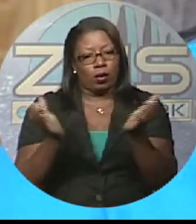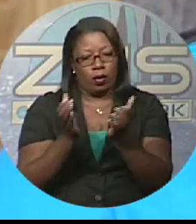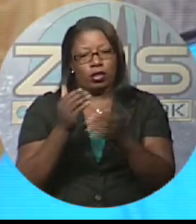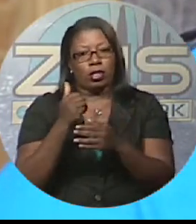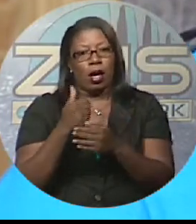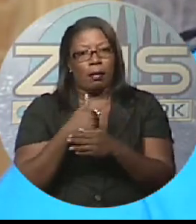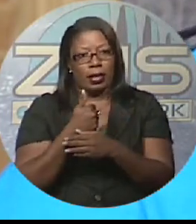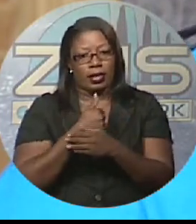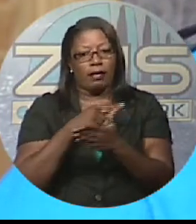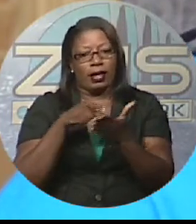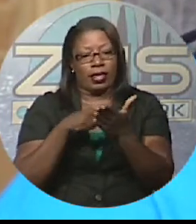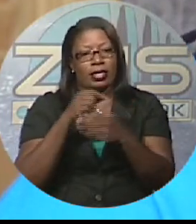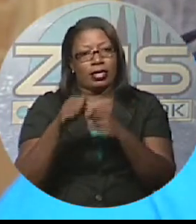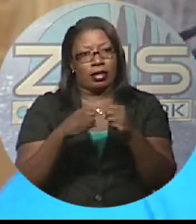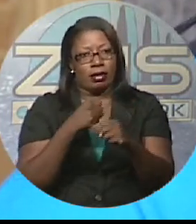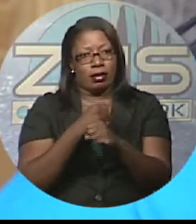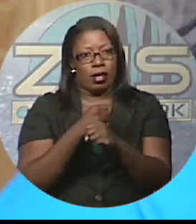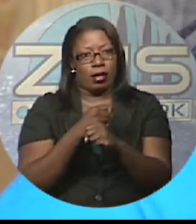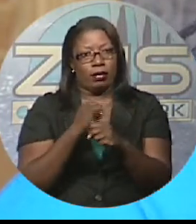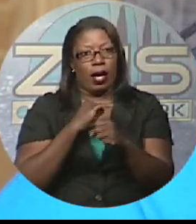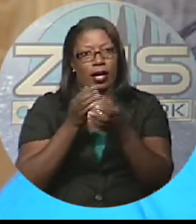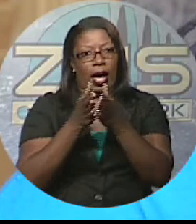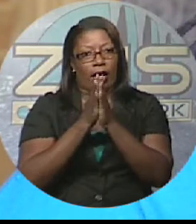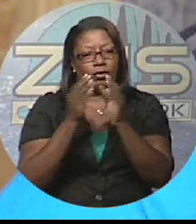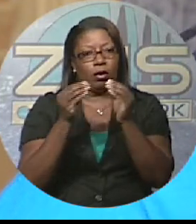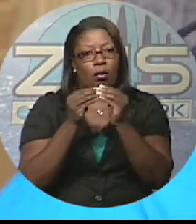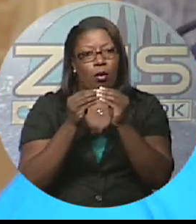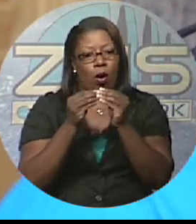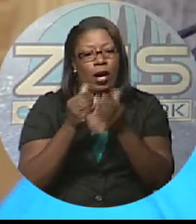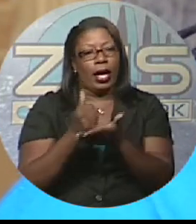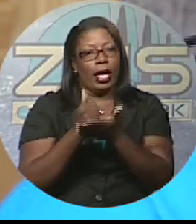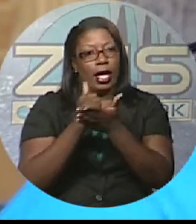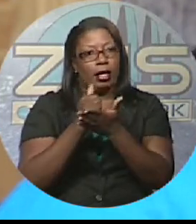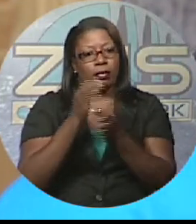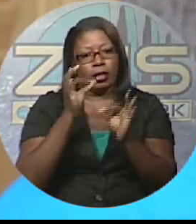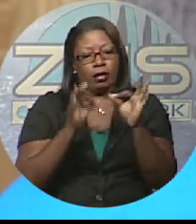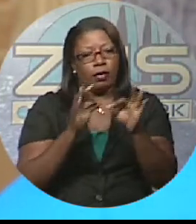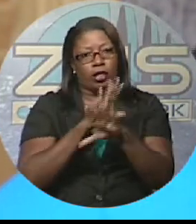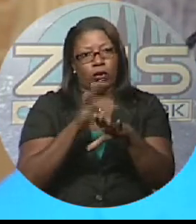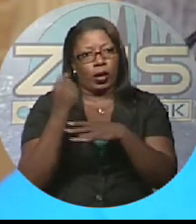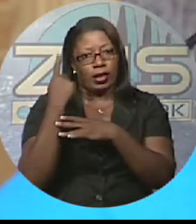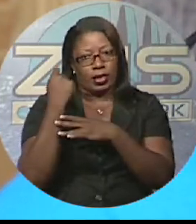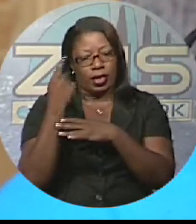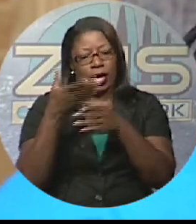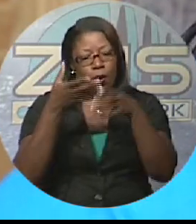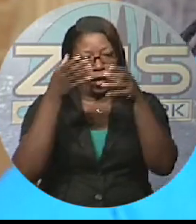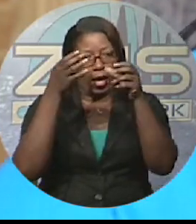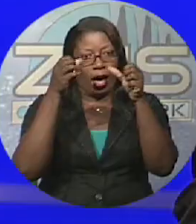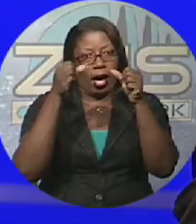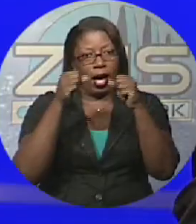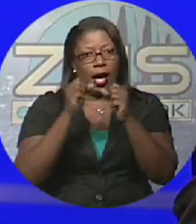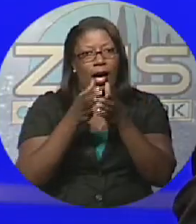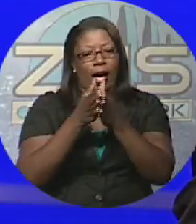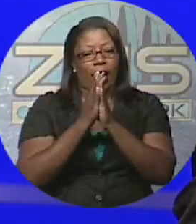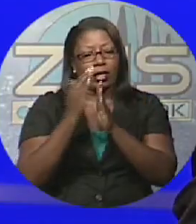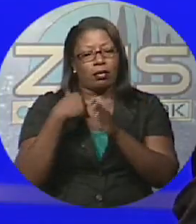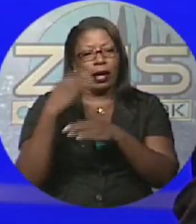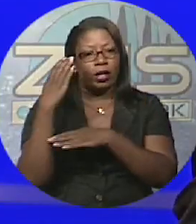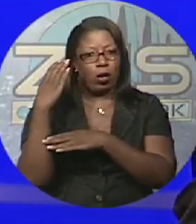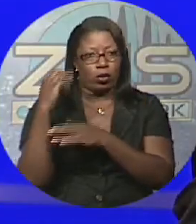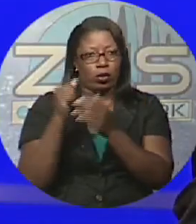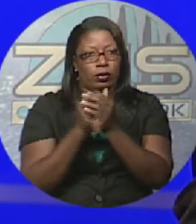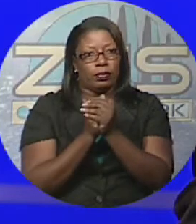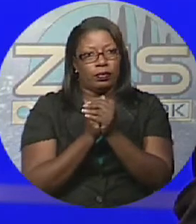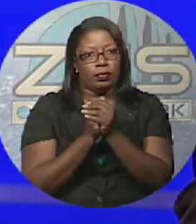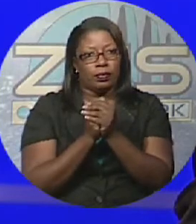harder. I would ask for more help. If I don't understand, I would ask Bishop or my coach. The Bahamas